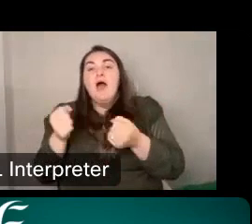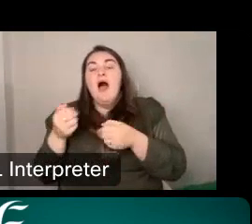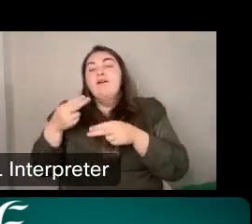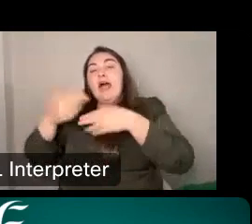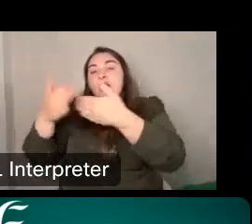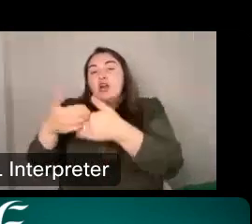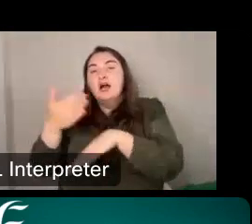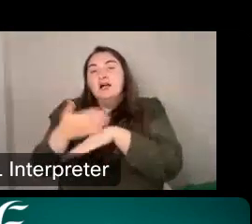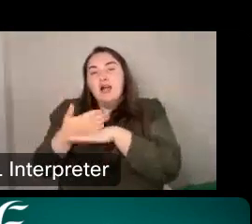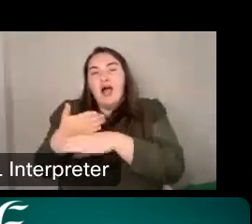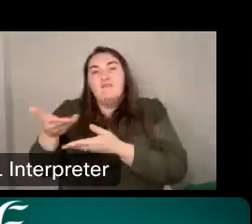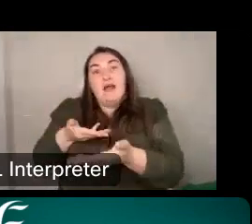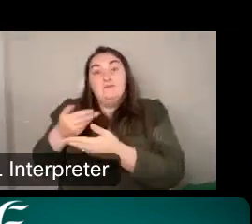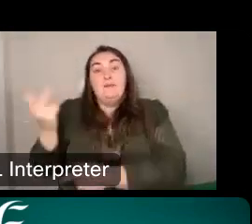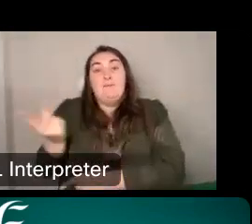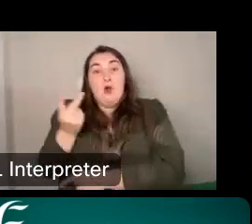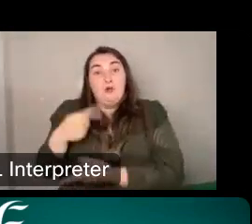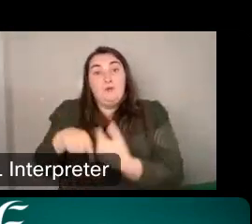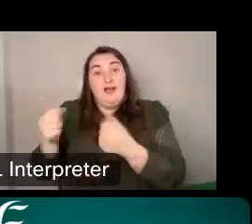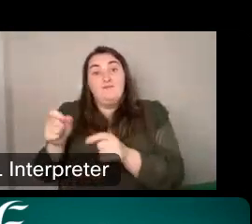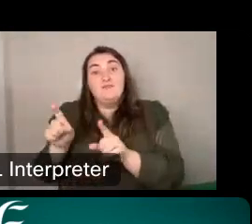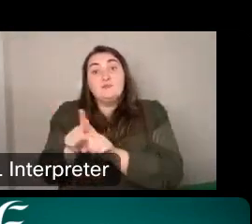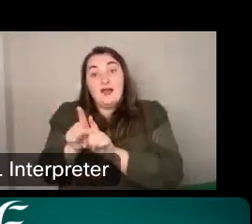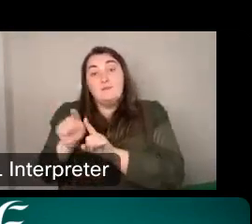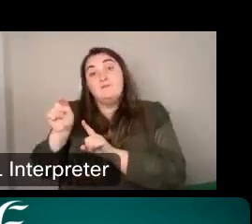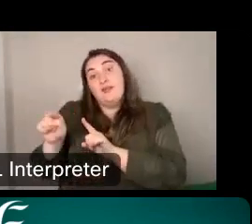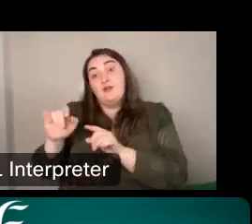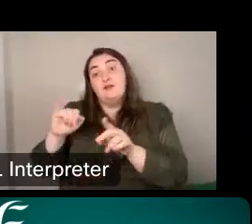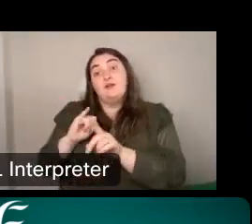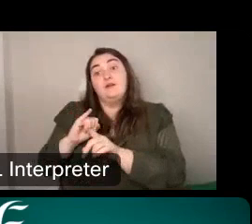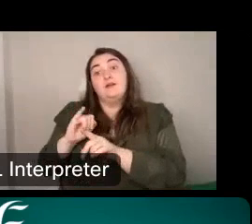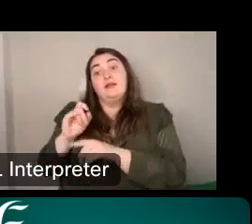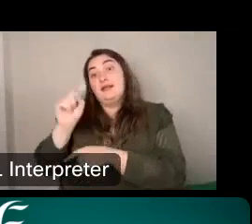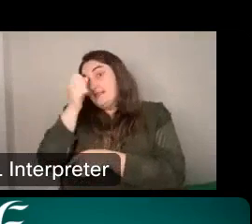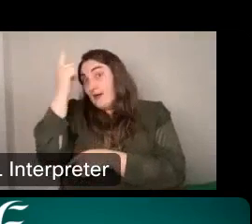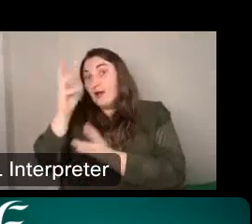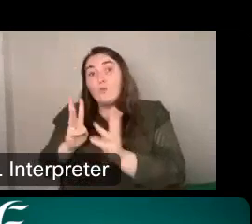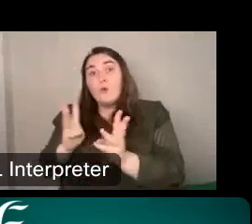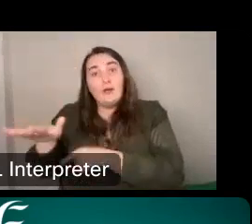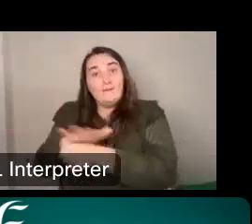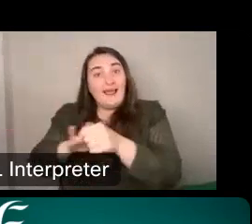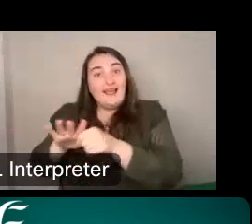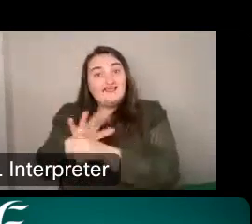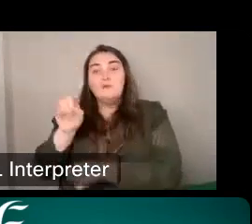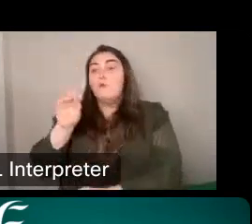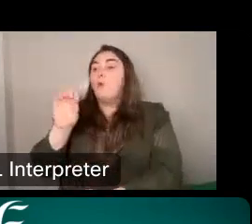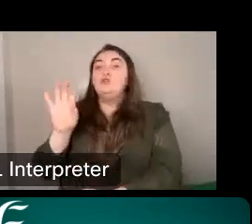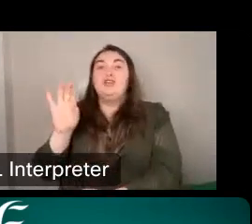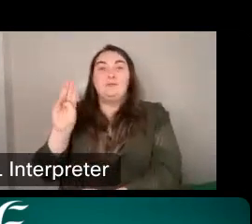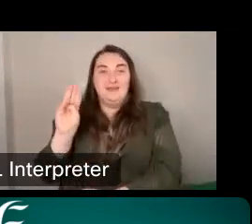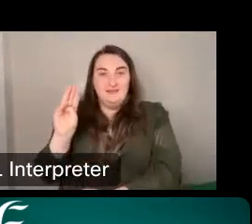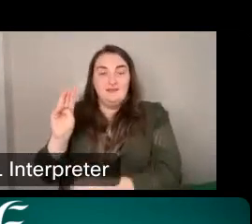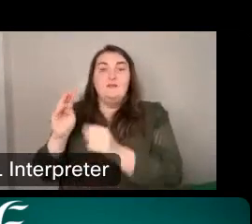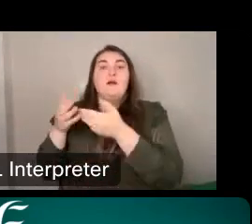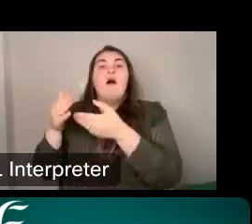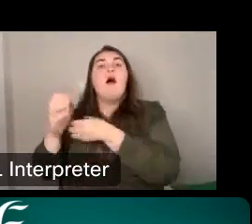staff counselling partner. That partner is currently Inspire Workplaces. That's governed by the OGP, the Office of Government Procurement